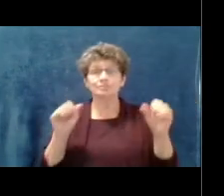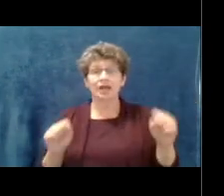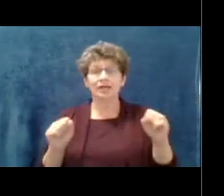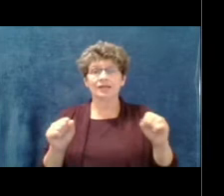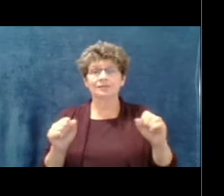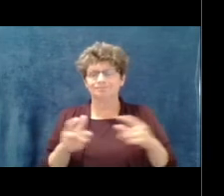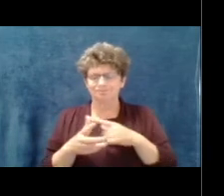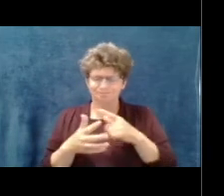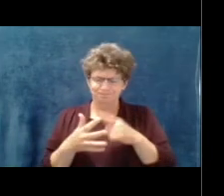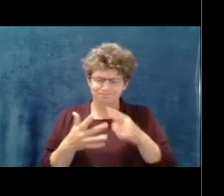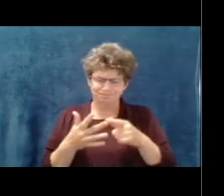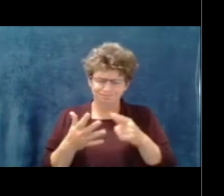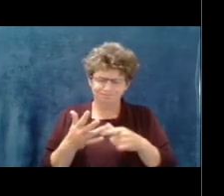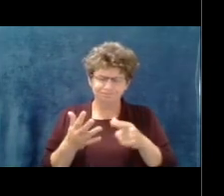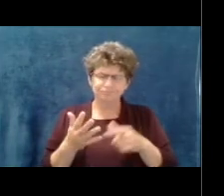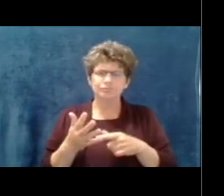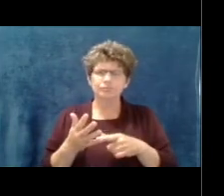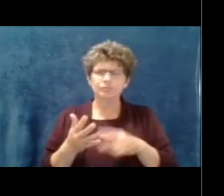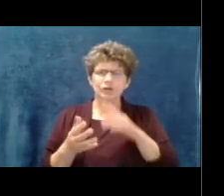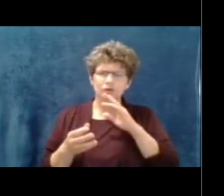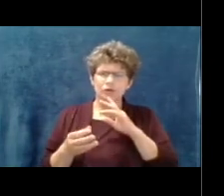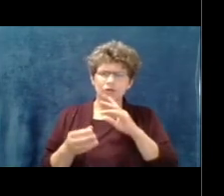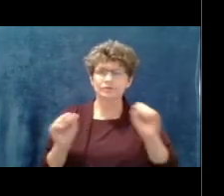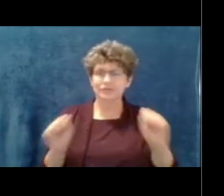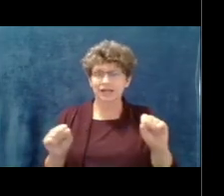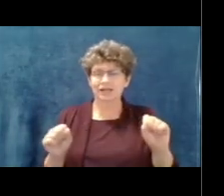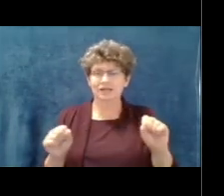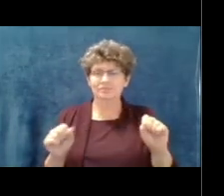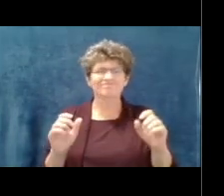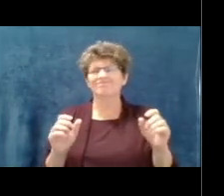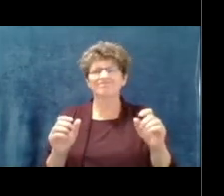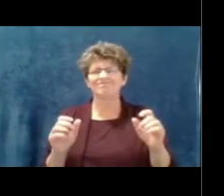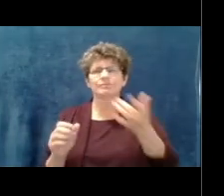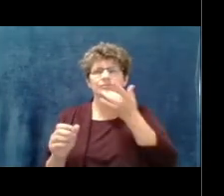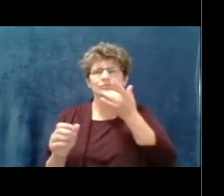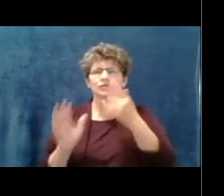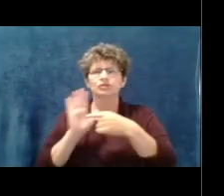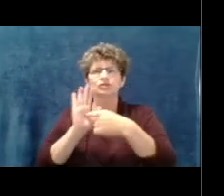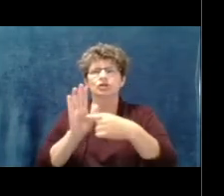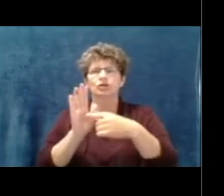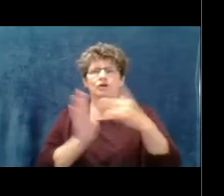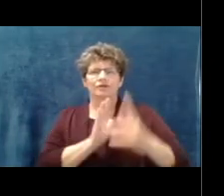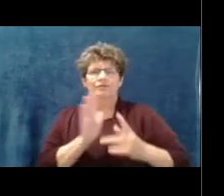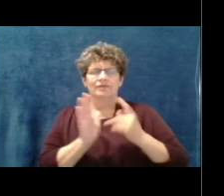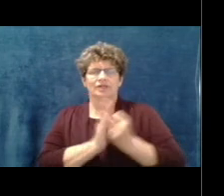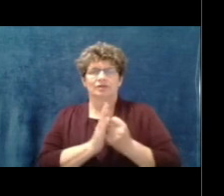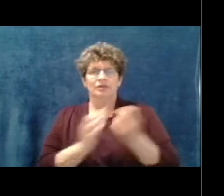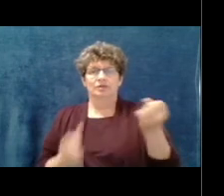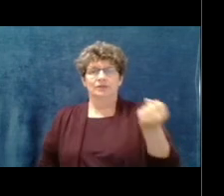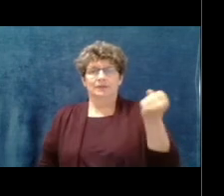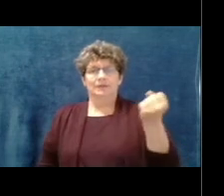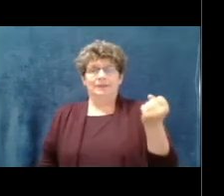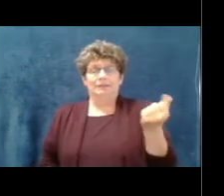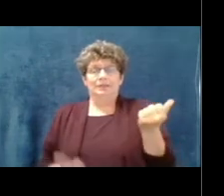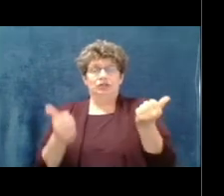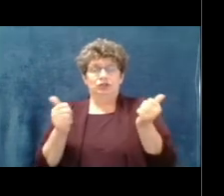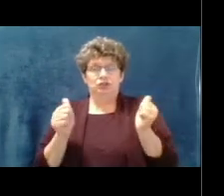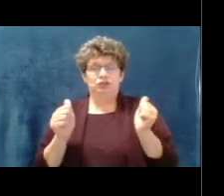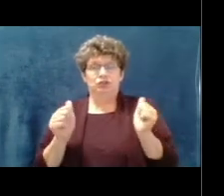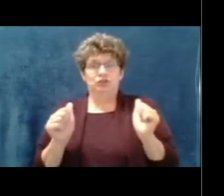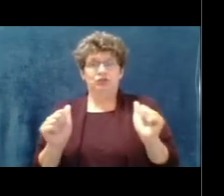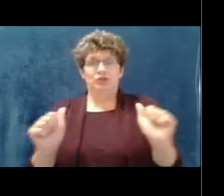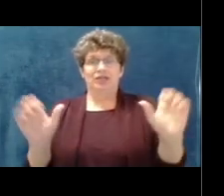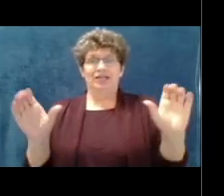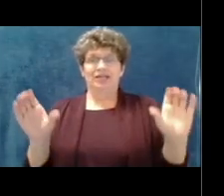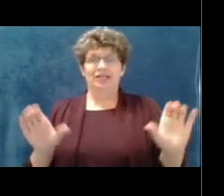but I'm going to show you a video that Fountain of Health has created. Now, bear with me. I'm going to try and make sure I can smoothly transition the slides over